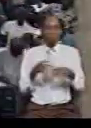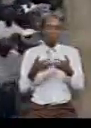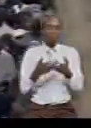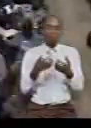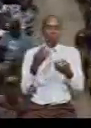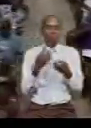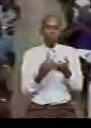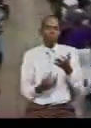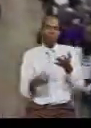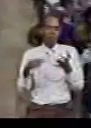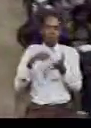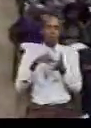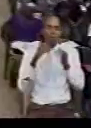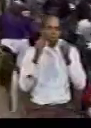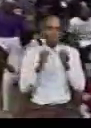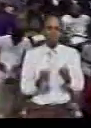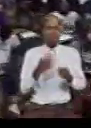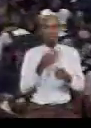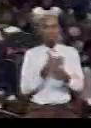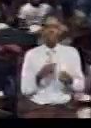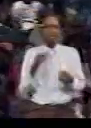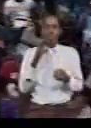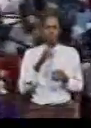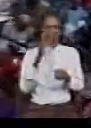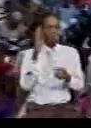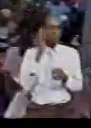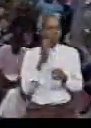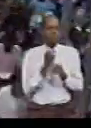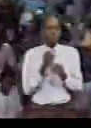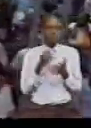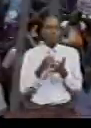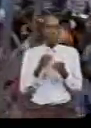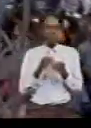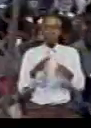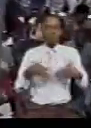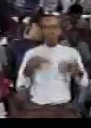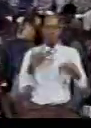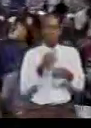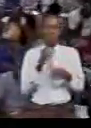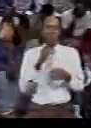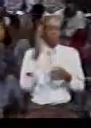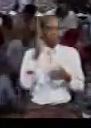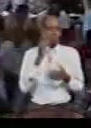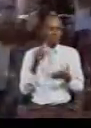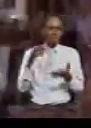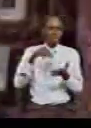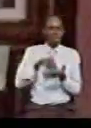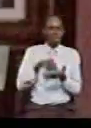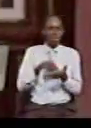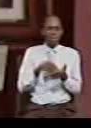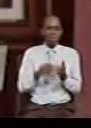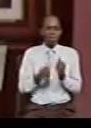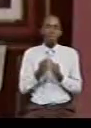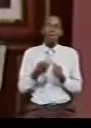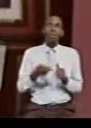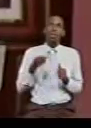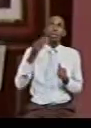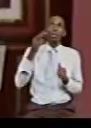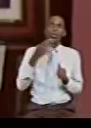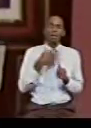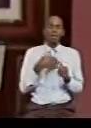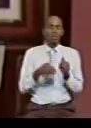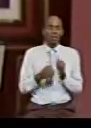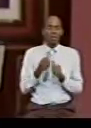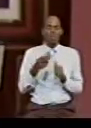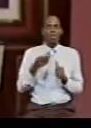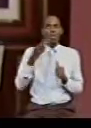your life, and you are going to rise and rise and rise higher and